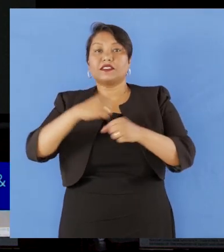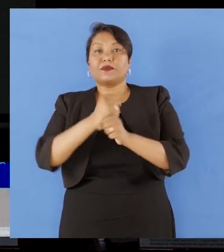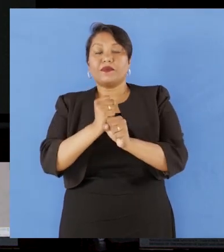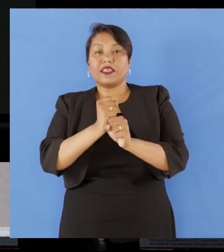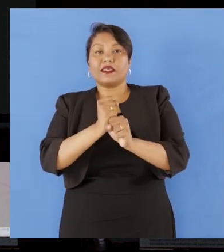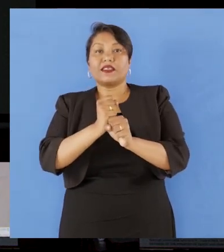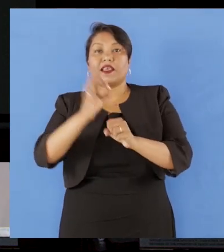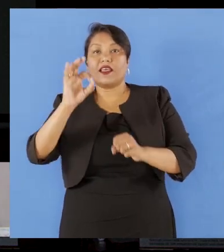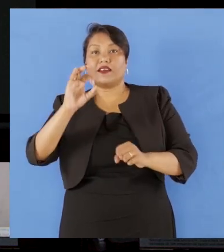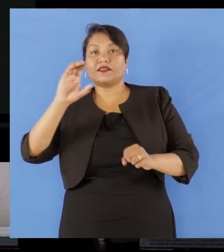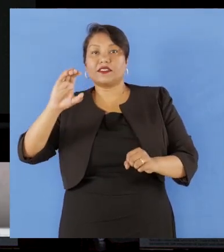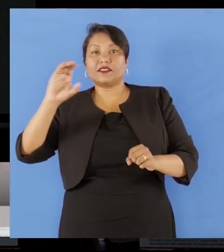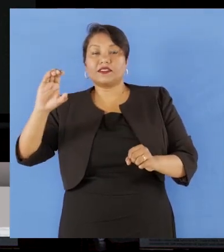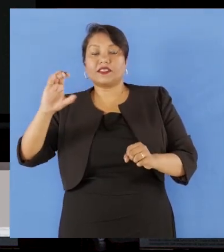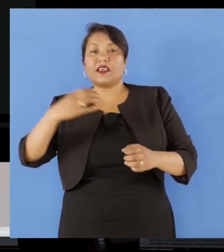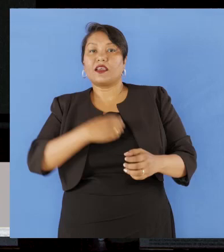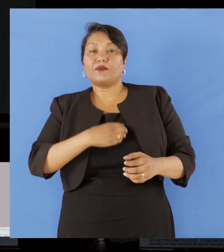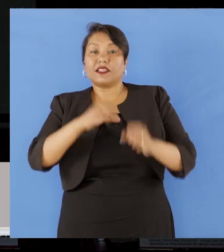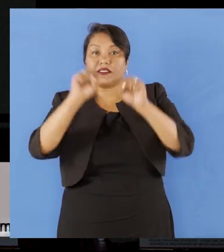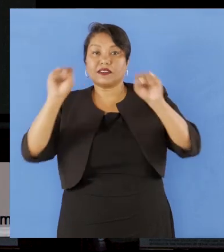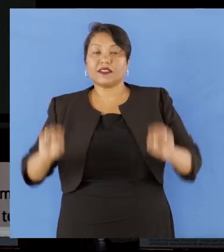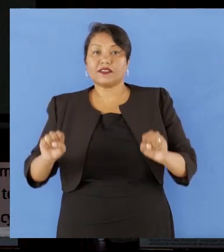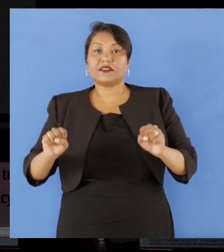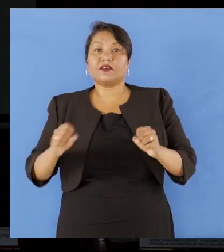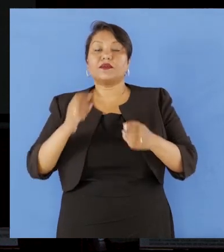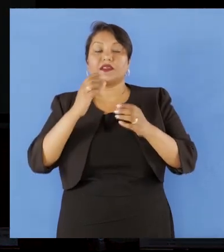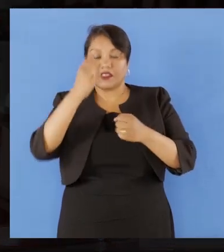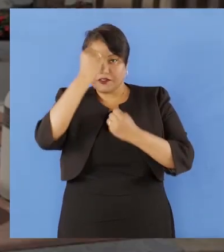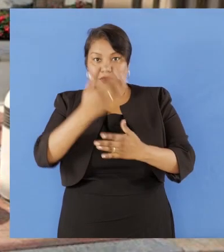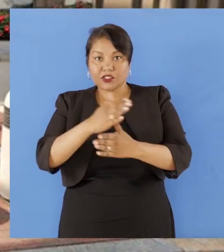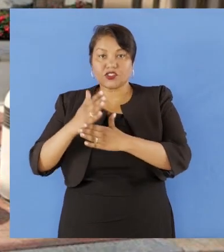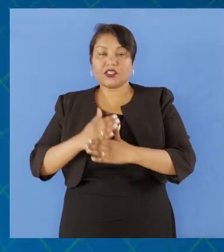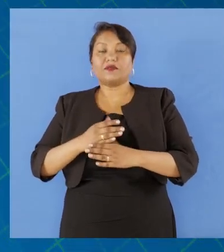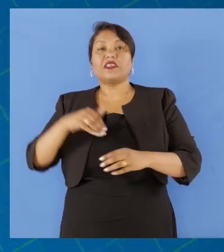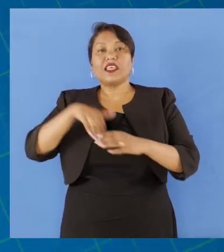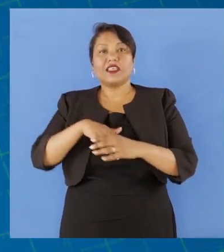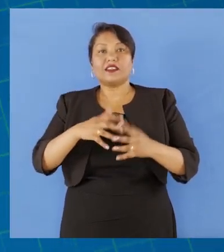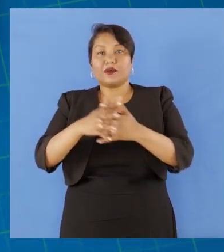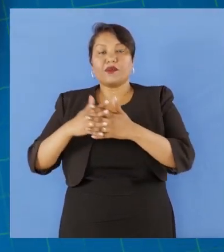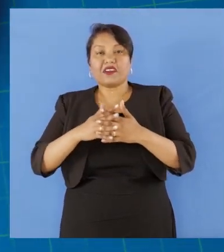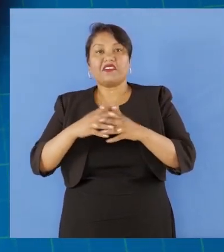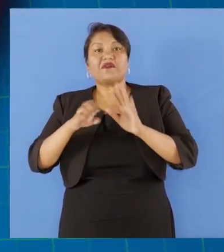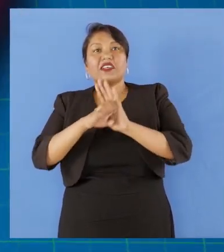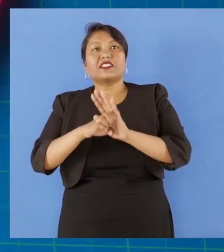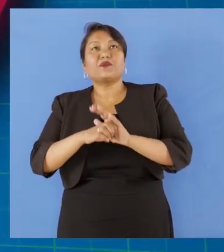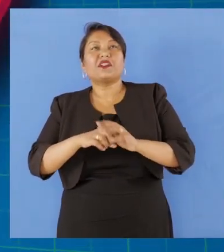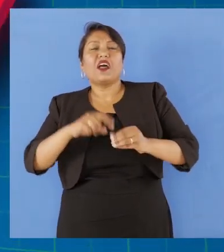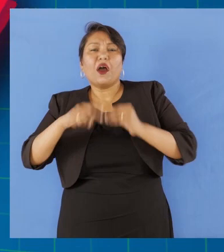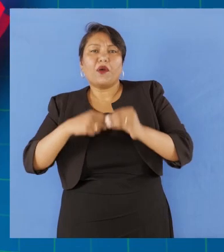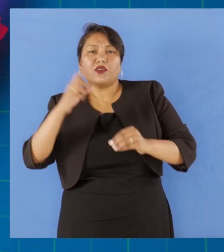assisted devising the complaint system that we use here at the FCC. In the US, there are, on